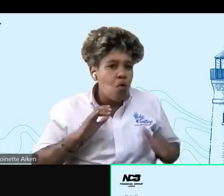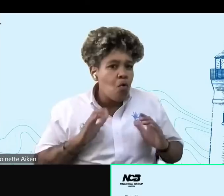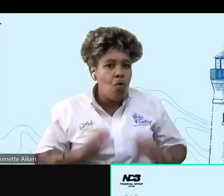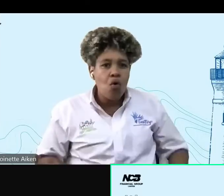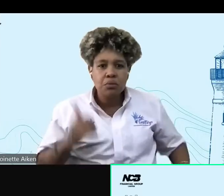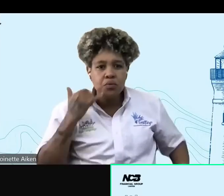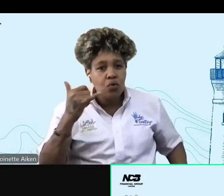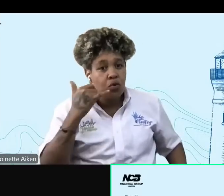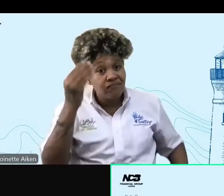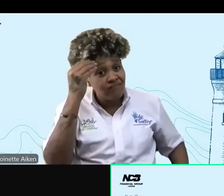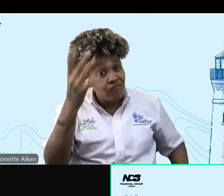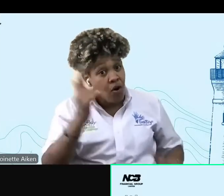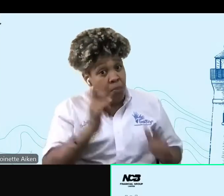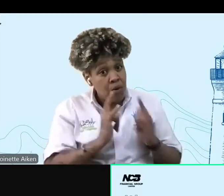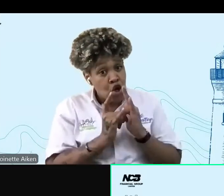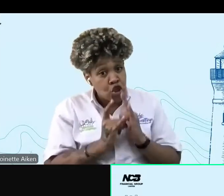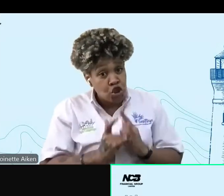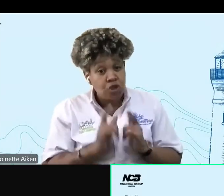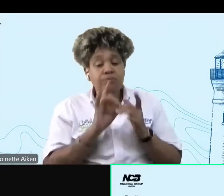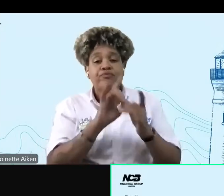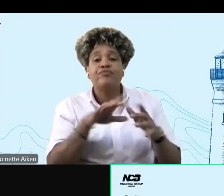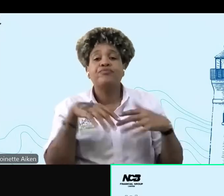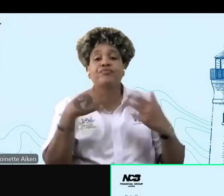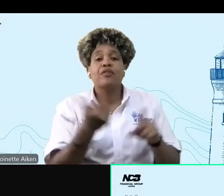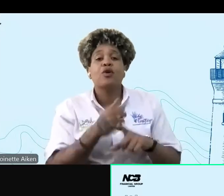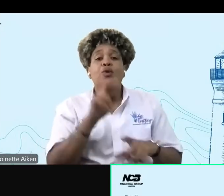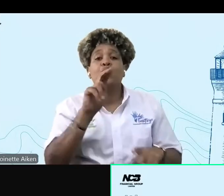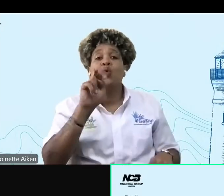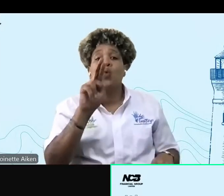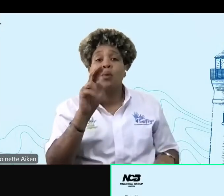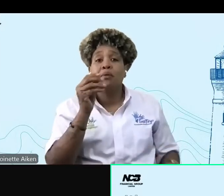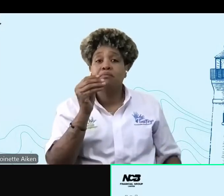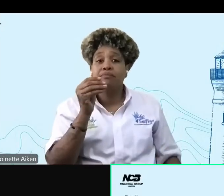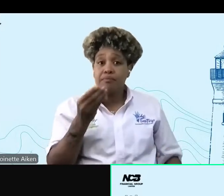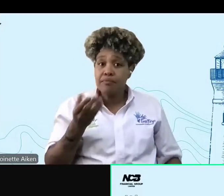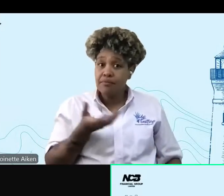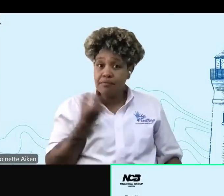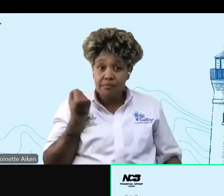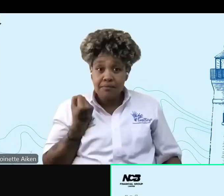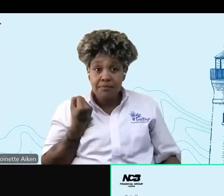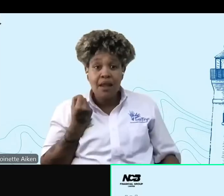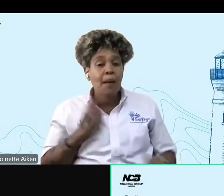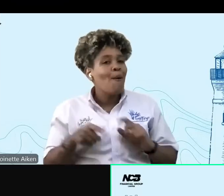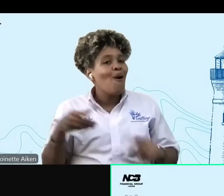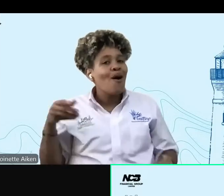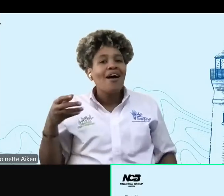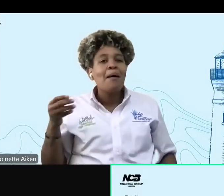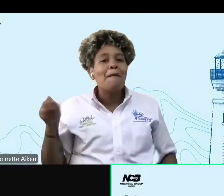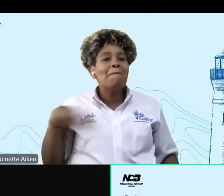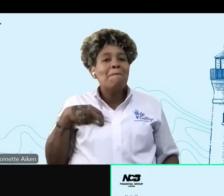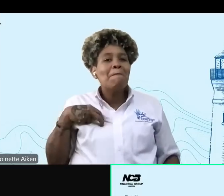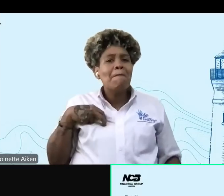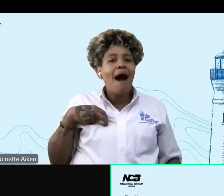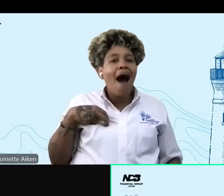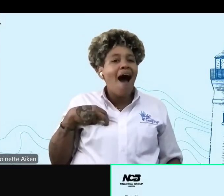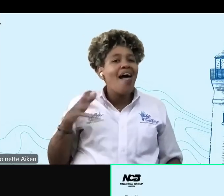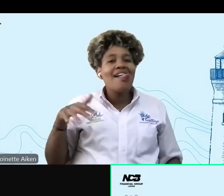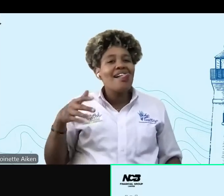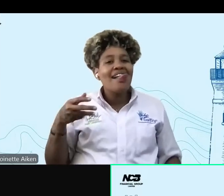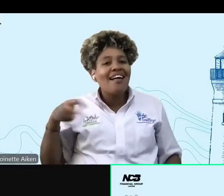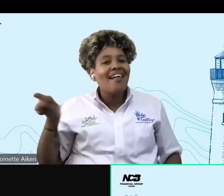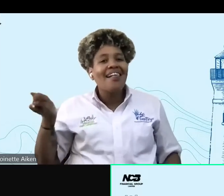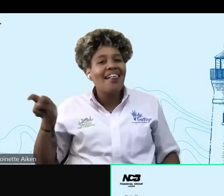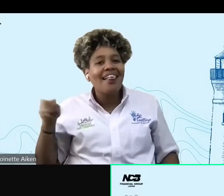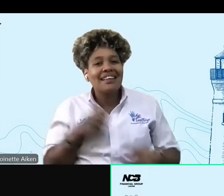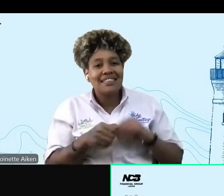an adjustment as it relates to the Uber transactions that were taken and not paid for. We would have also advised that we